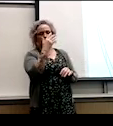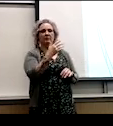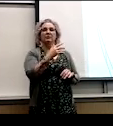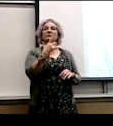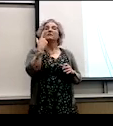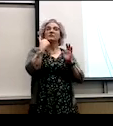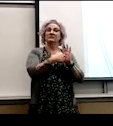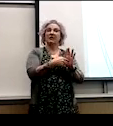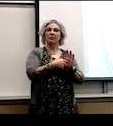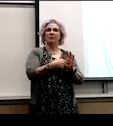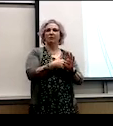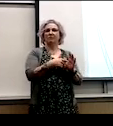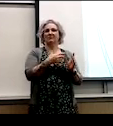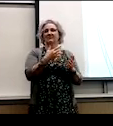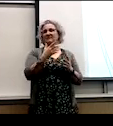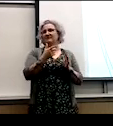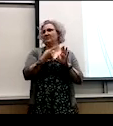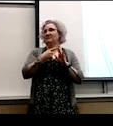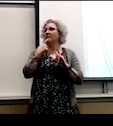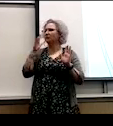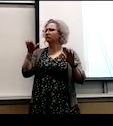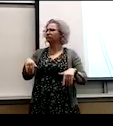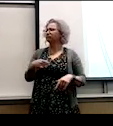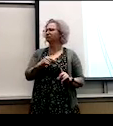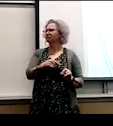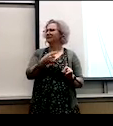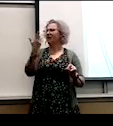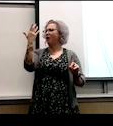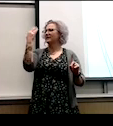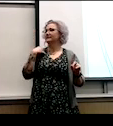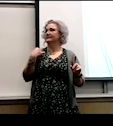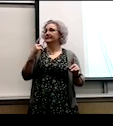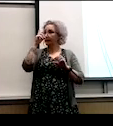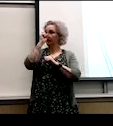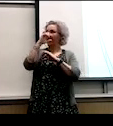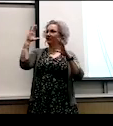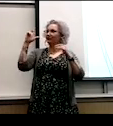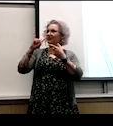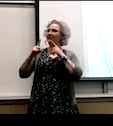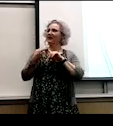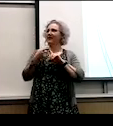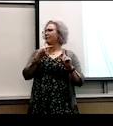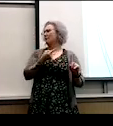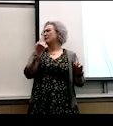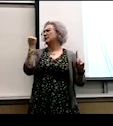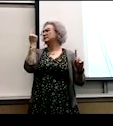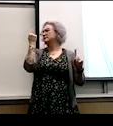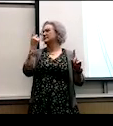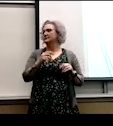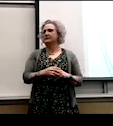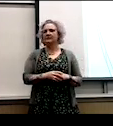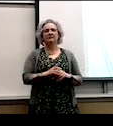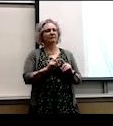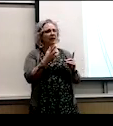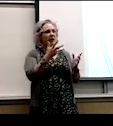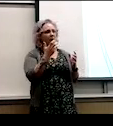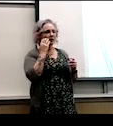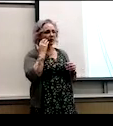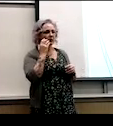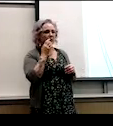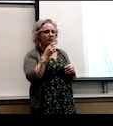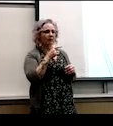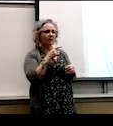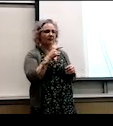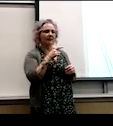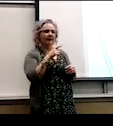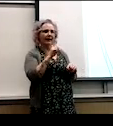people with Down syndrome. By the report I have, because a lot of my experience is anecdotal, other than what I've read